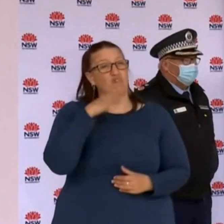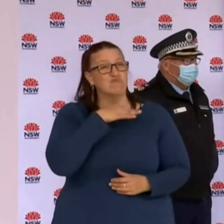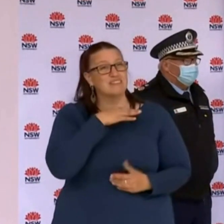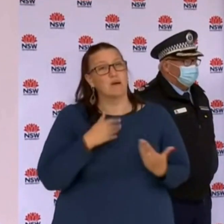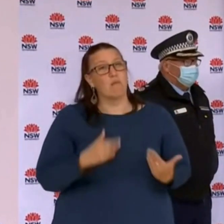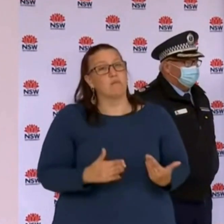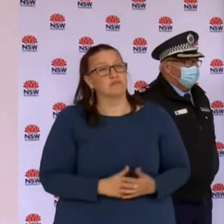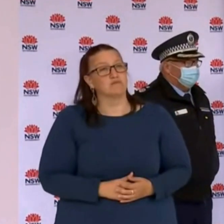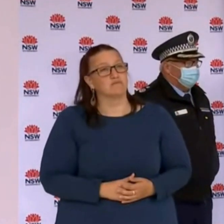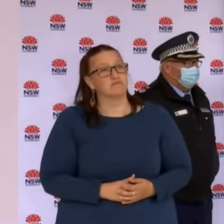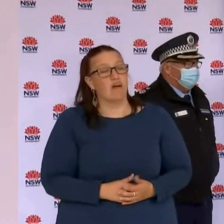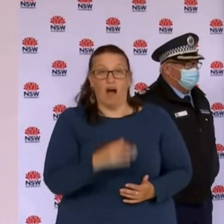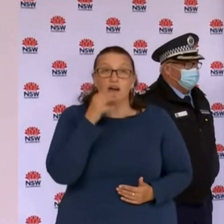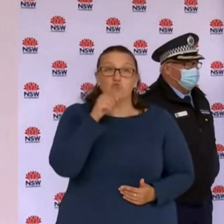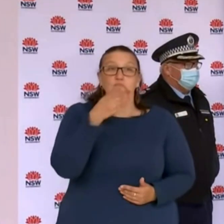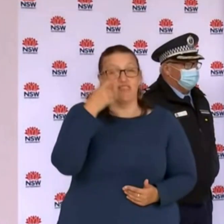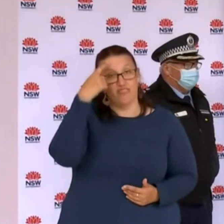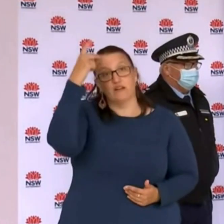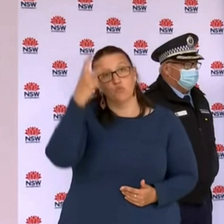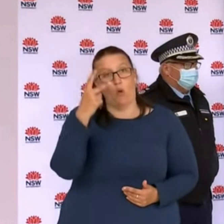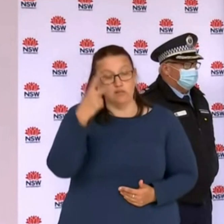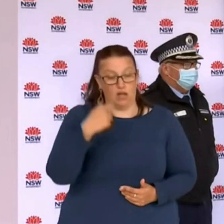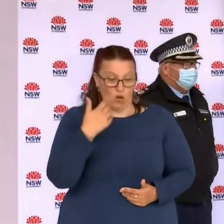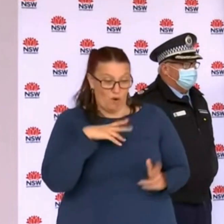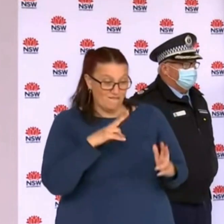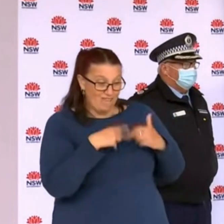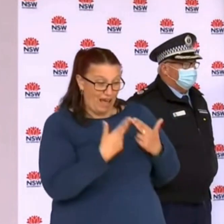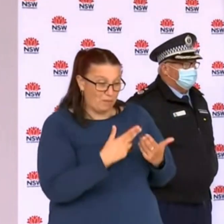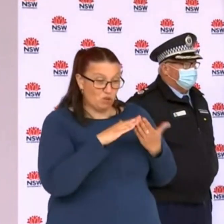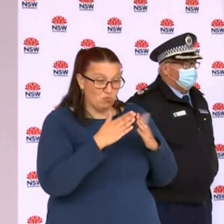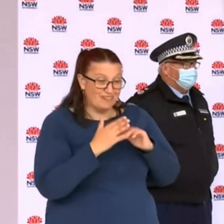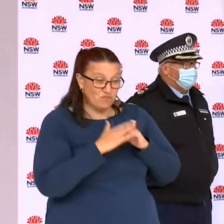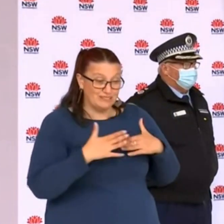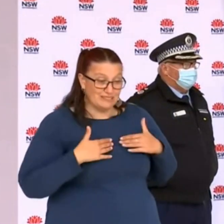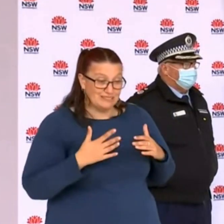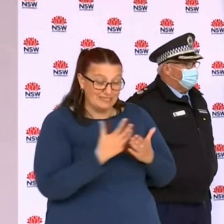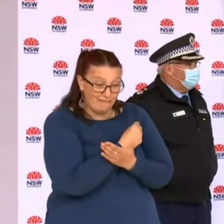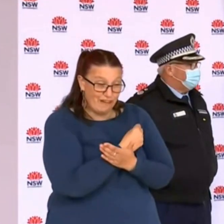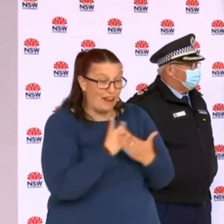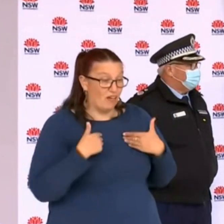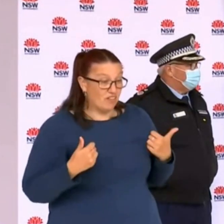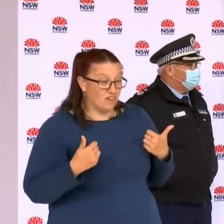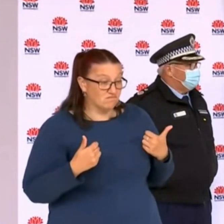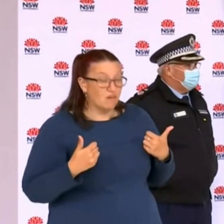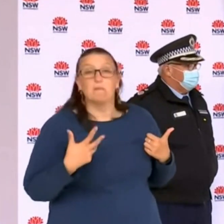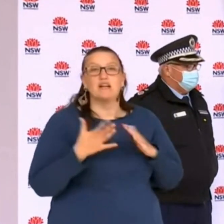think about how do you keep your family, your friends and your community safe. If you don't really need to leave your house,